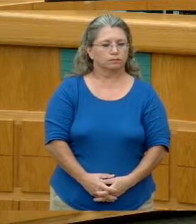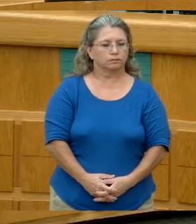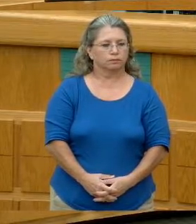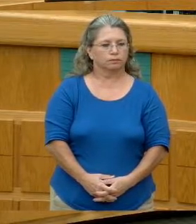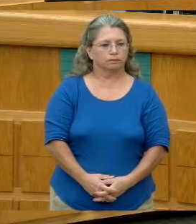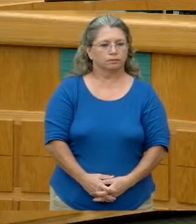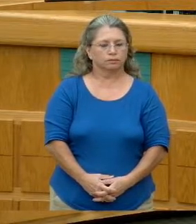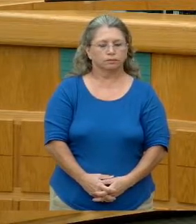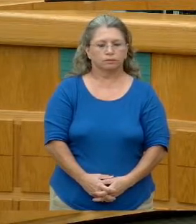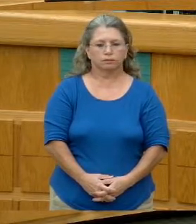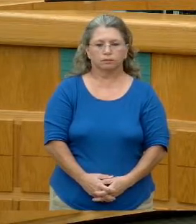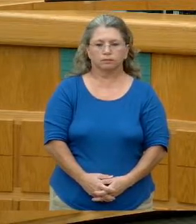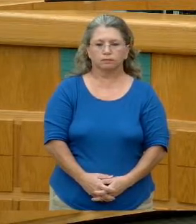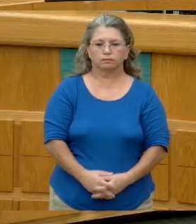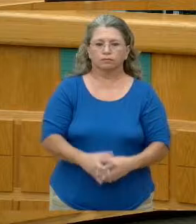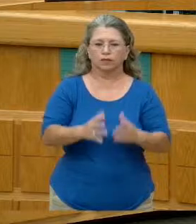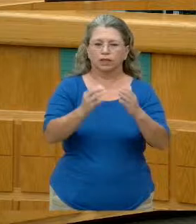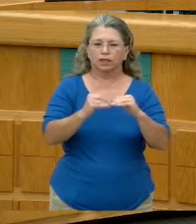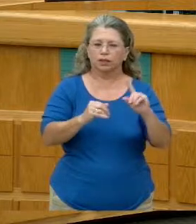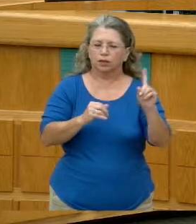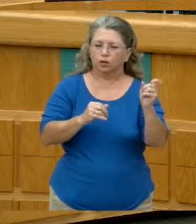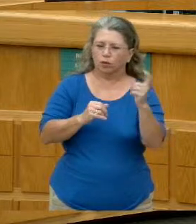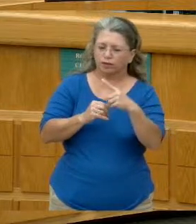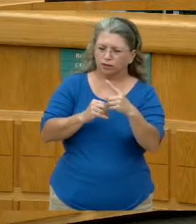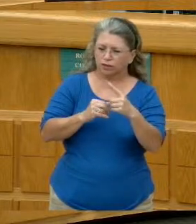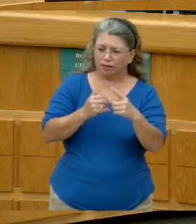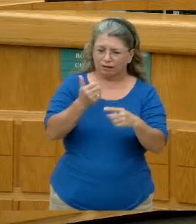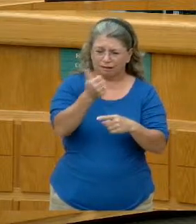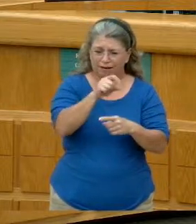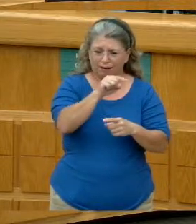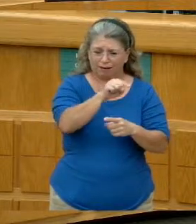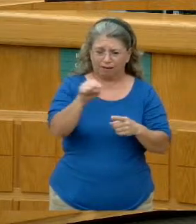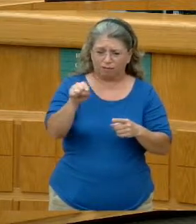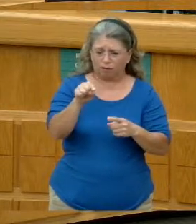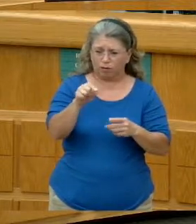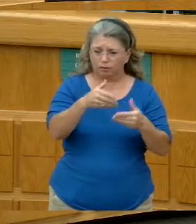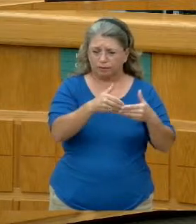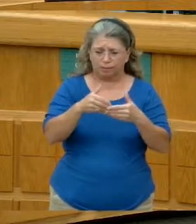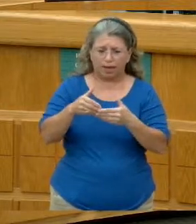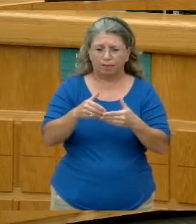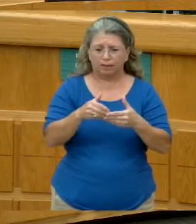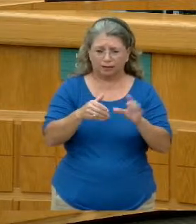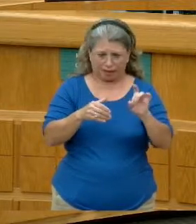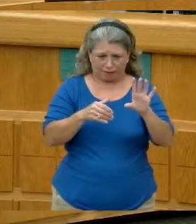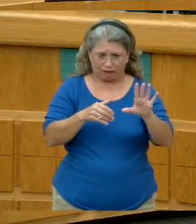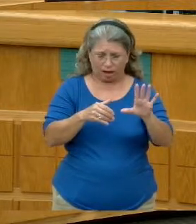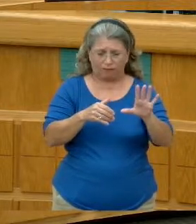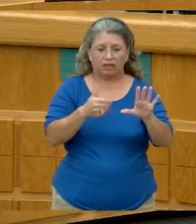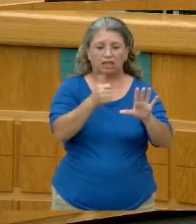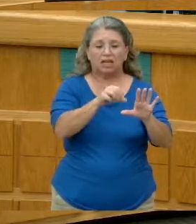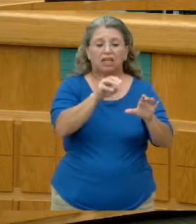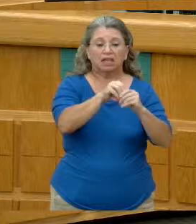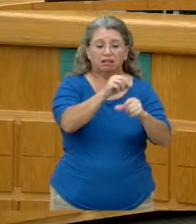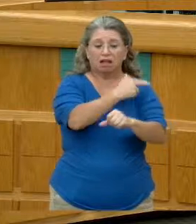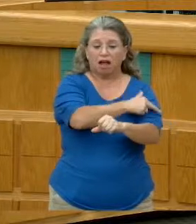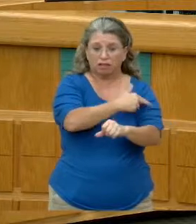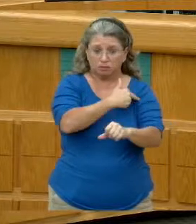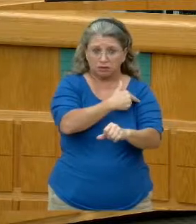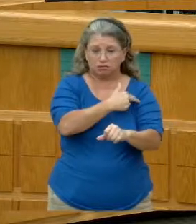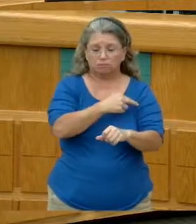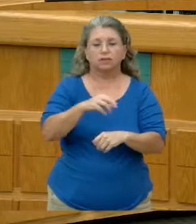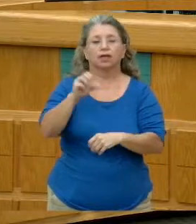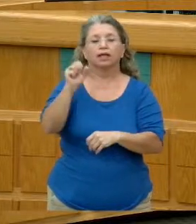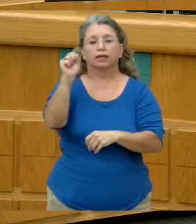incidentes. Have any of these babies been hospitalized from the 85 babies? Yes, our records show